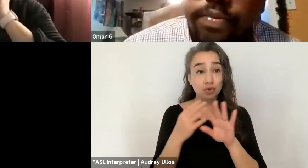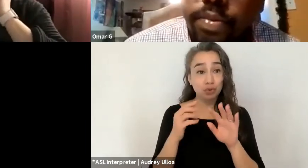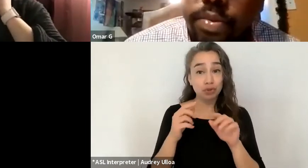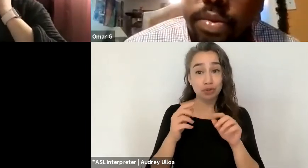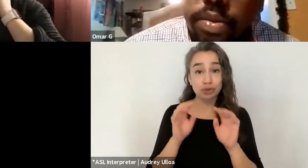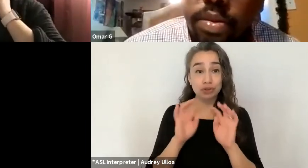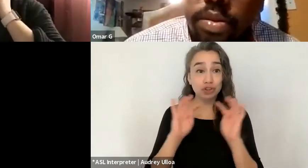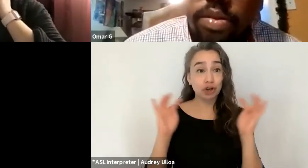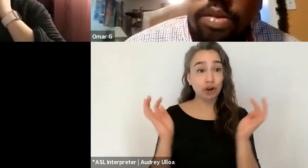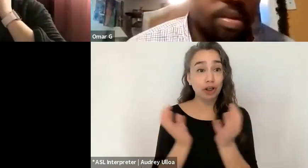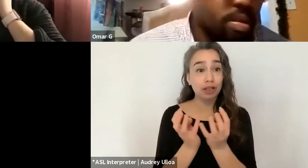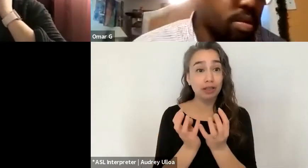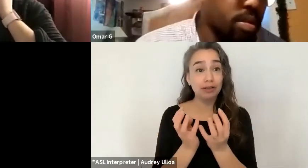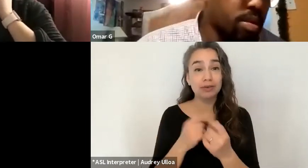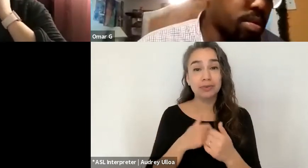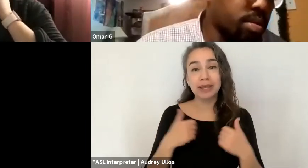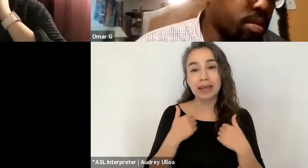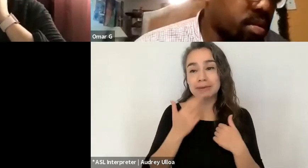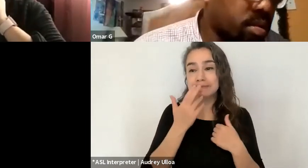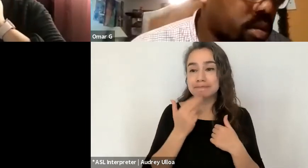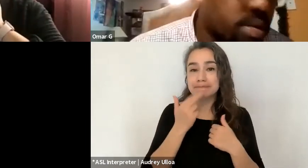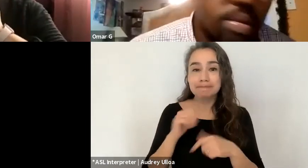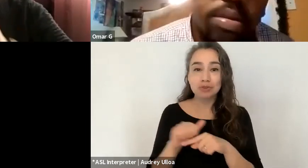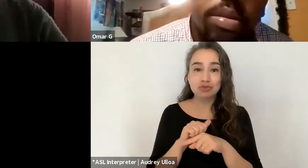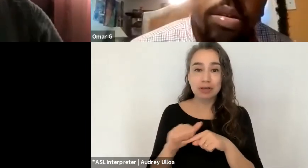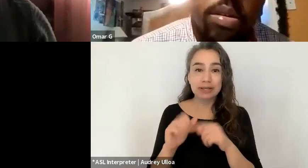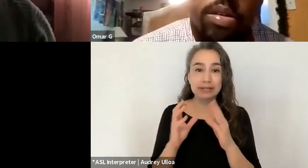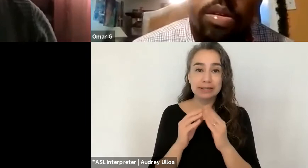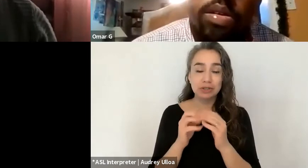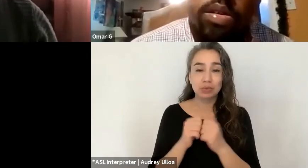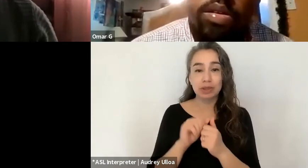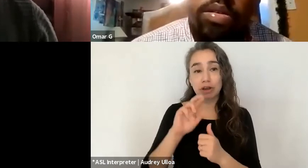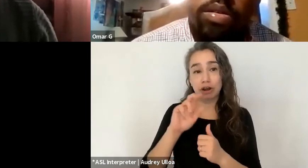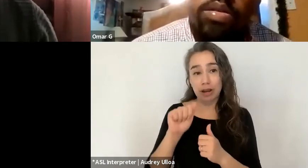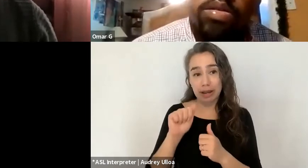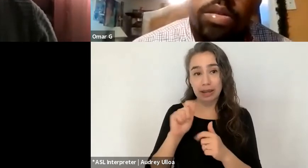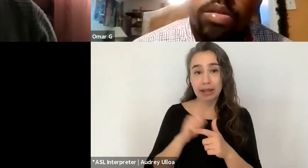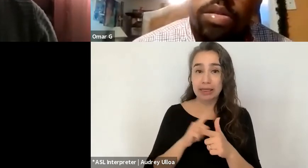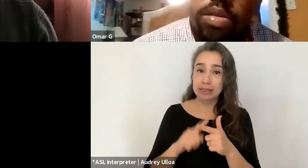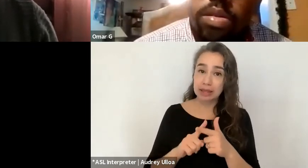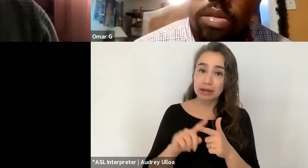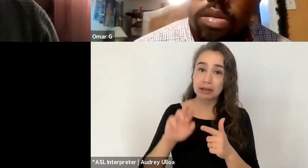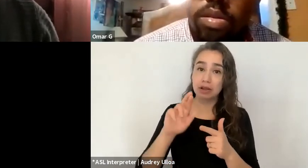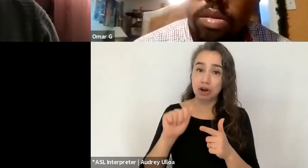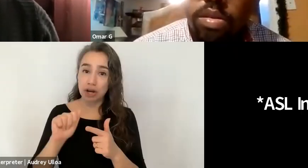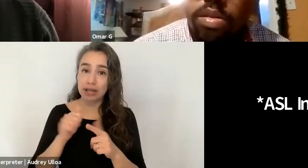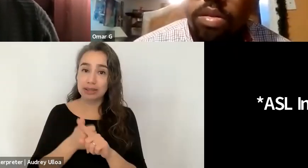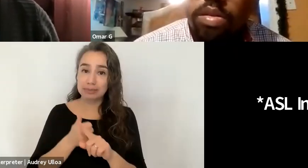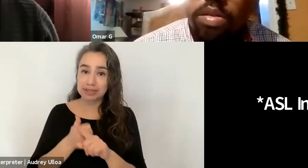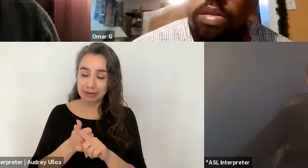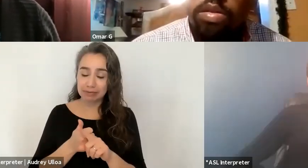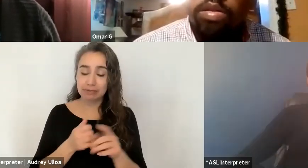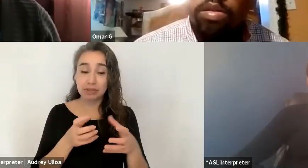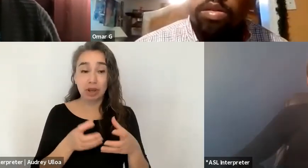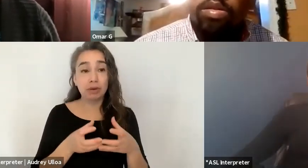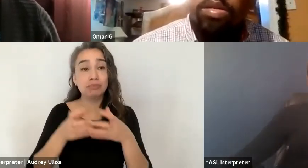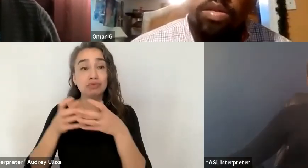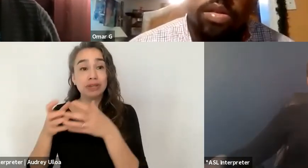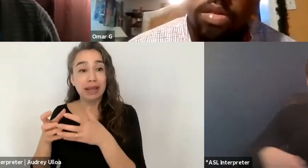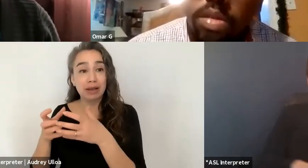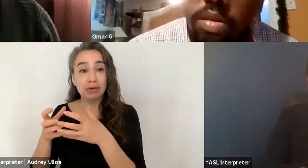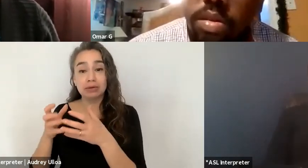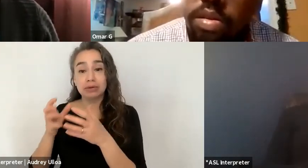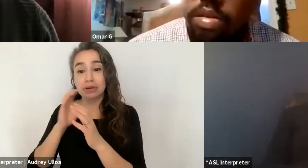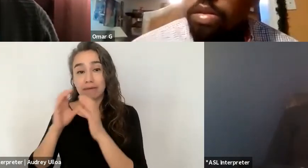kind of mini training sessions with the RAs. And then the RAs are the ones taking those conversations out to their dorm